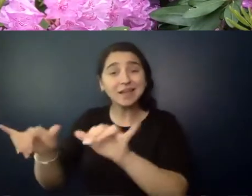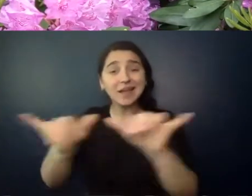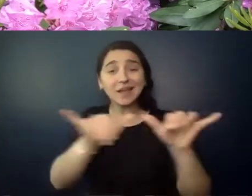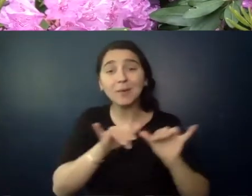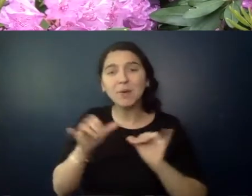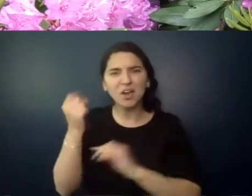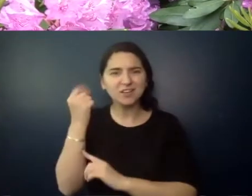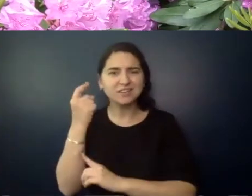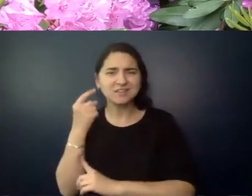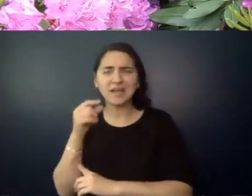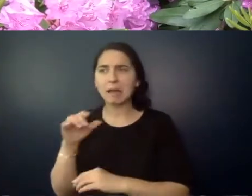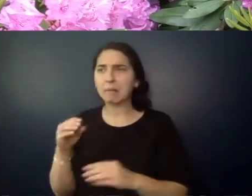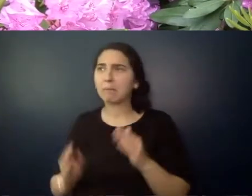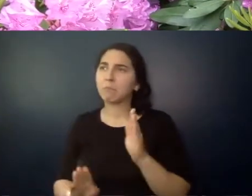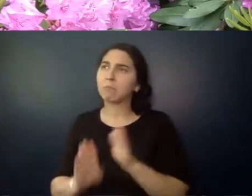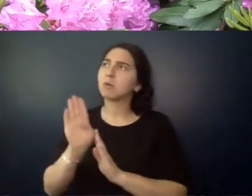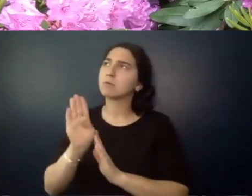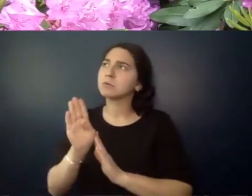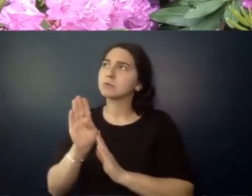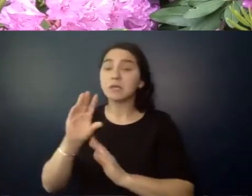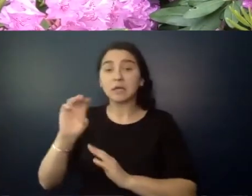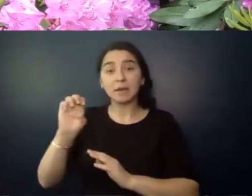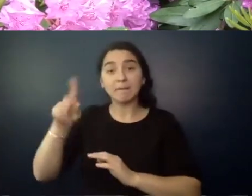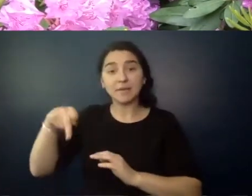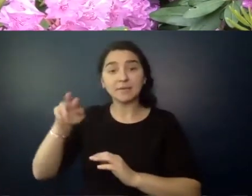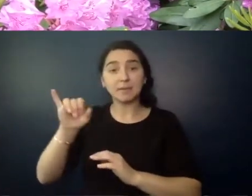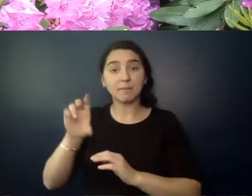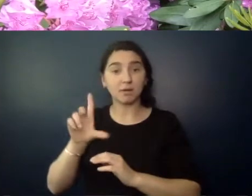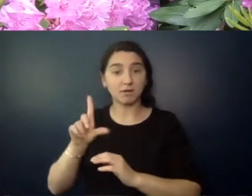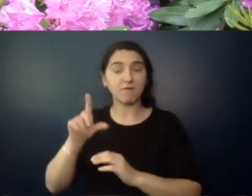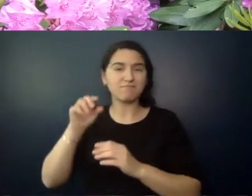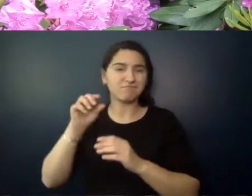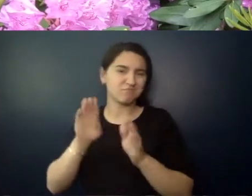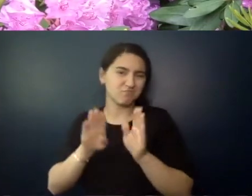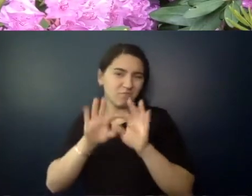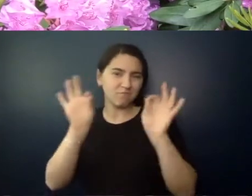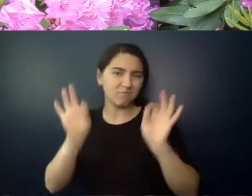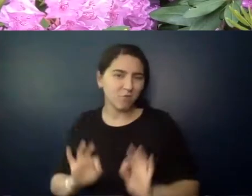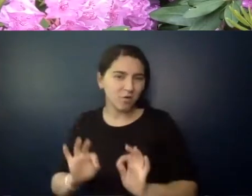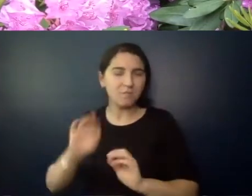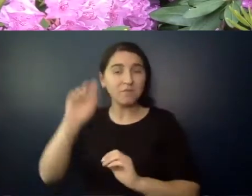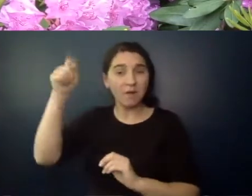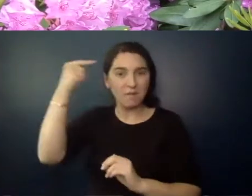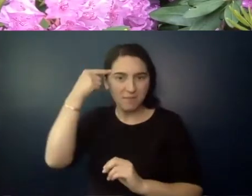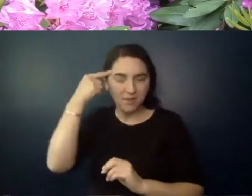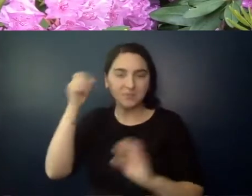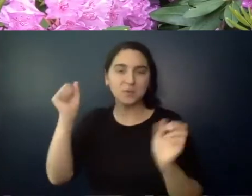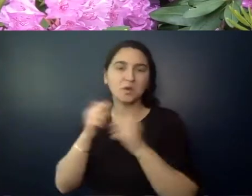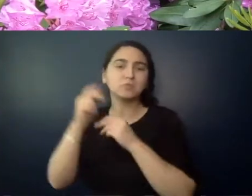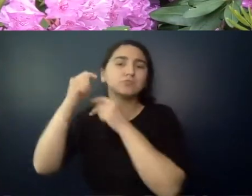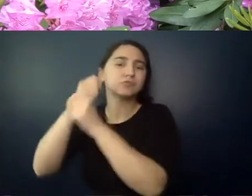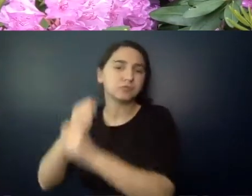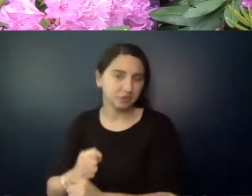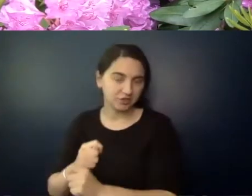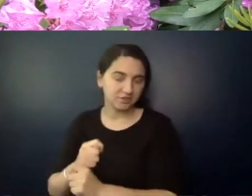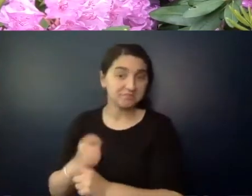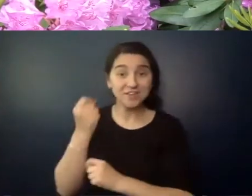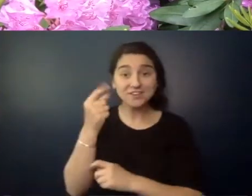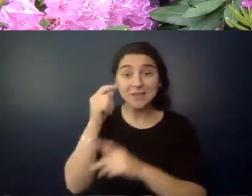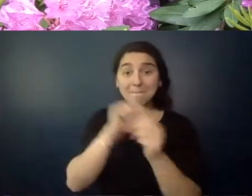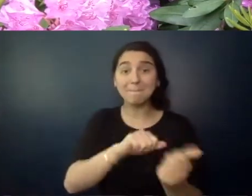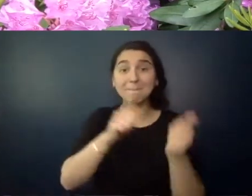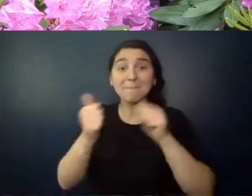itself differently. It's more of an Episcopal form of church governance, with bishops and liturgy that reflect Orthodox